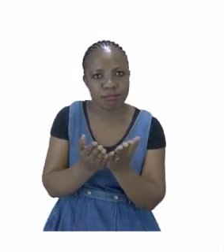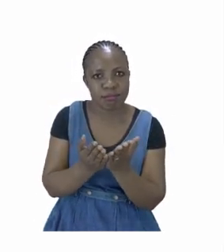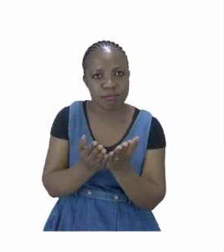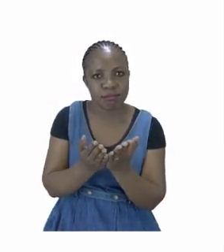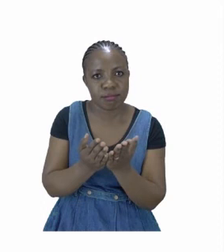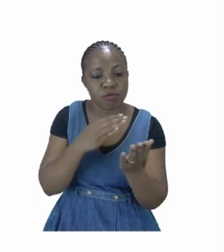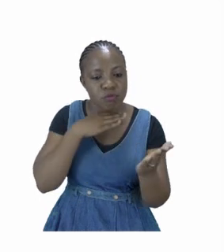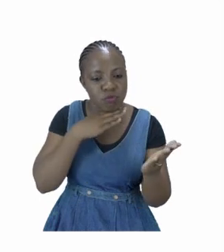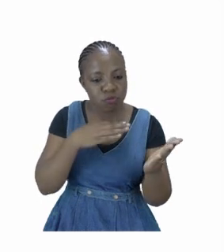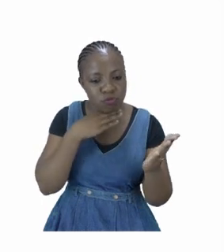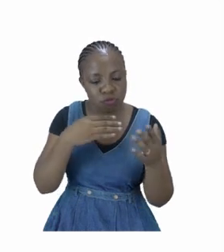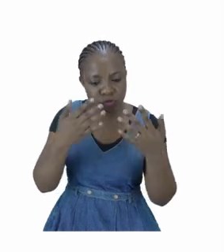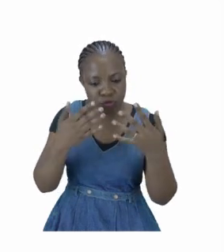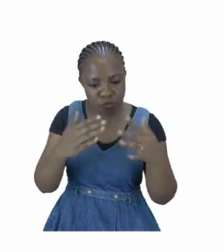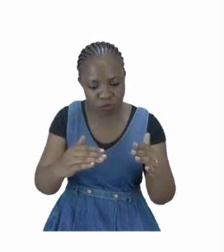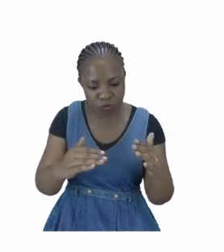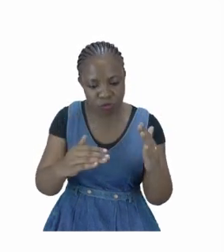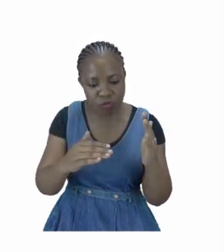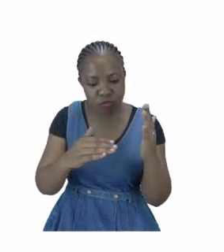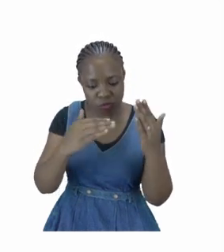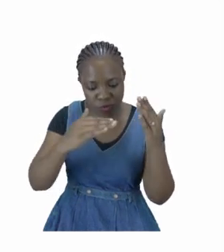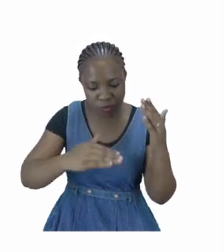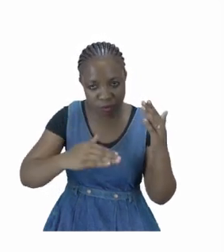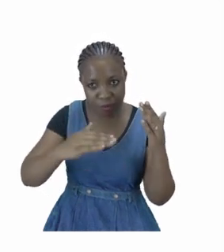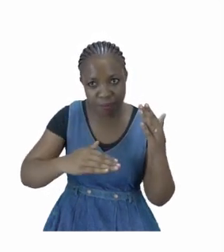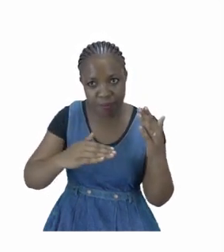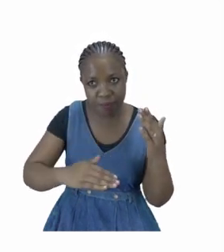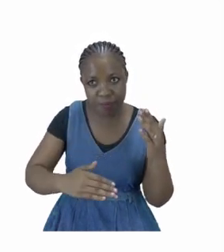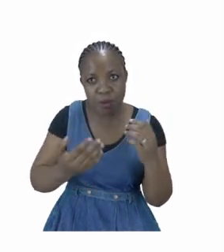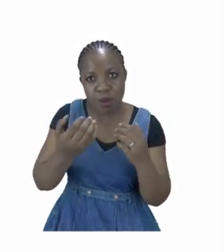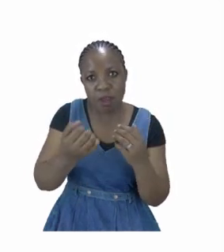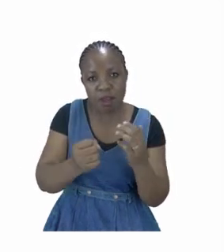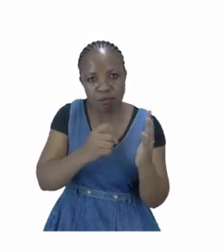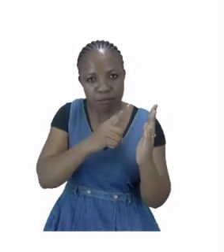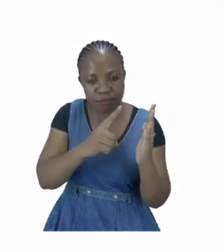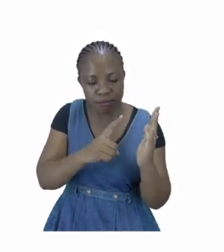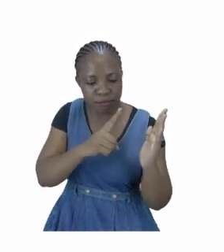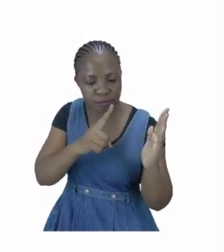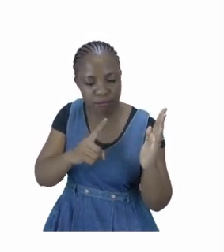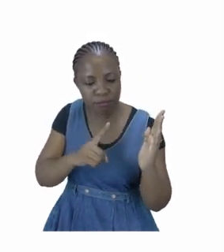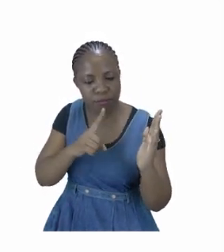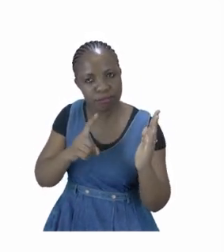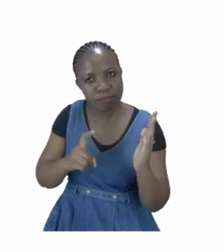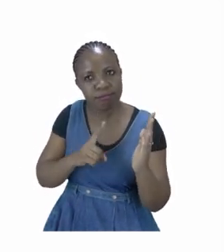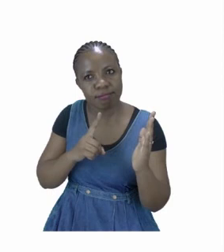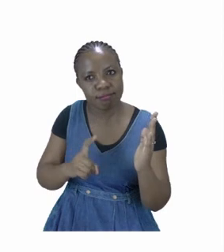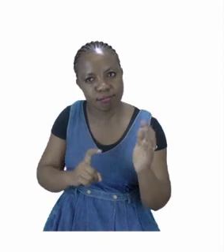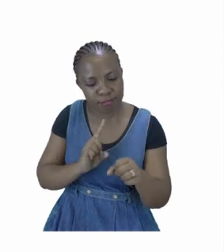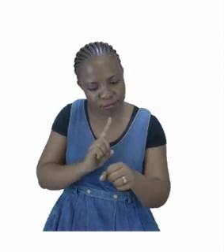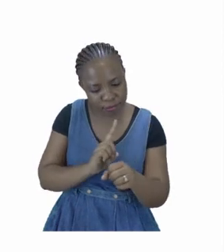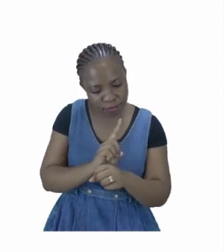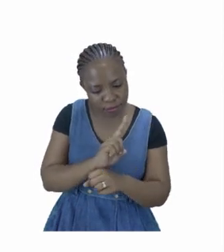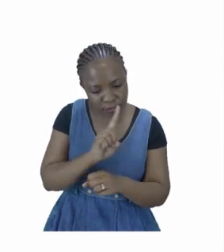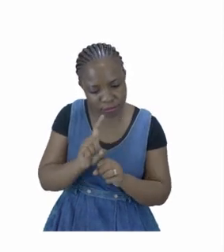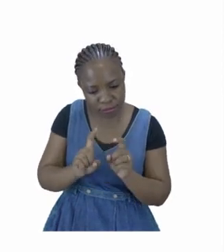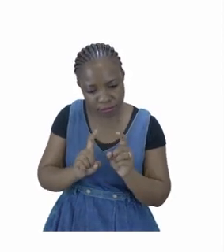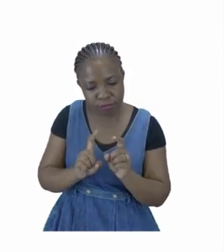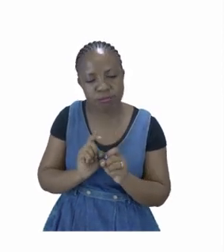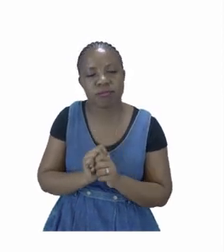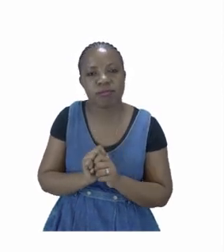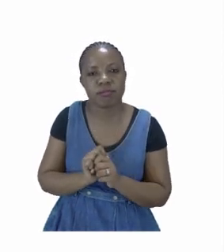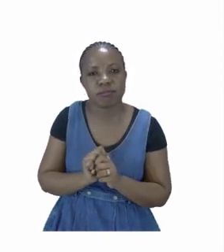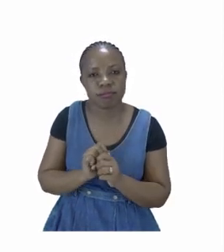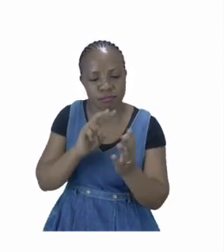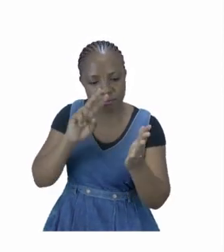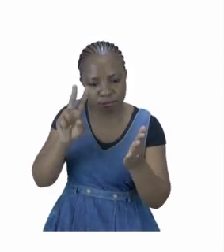we have some questions. So, let us read the questions together. Are you ready, grade